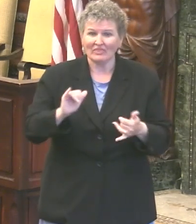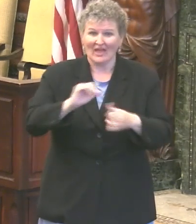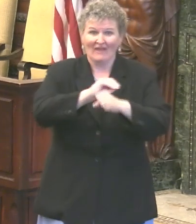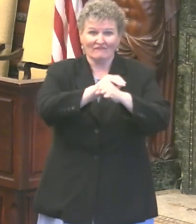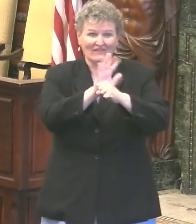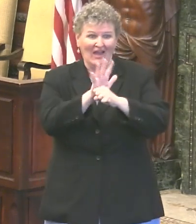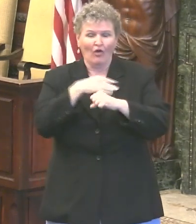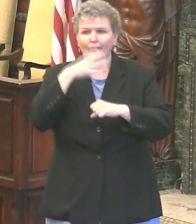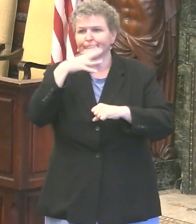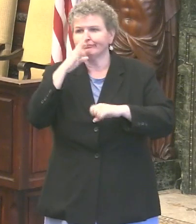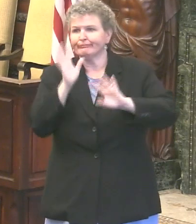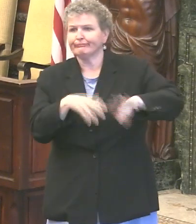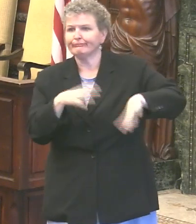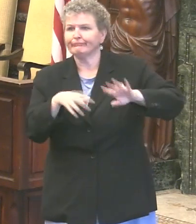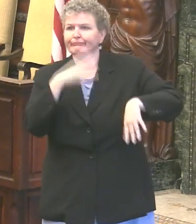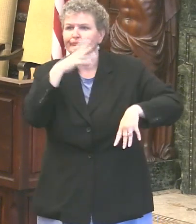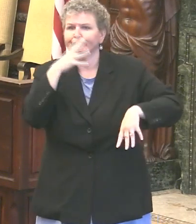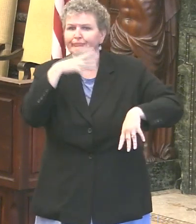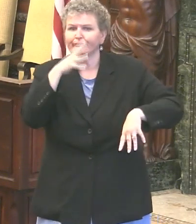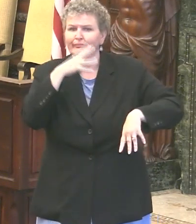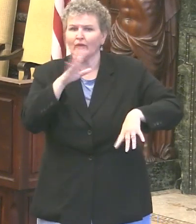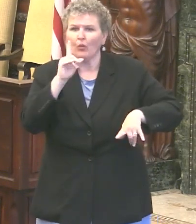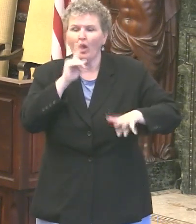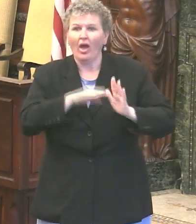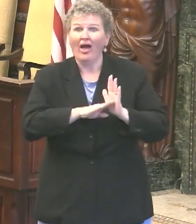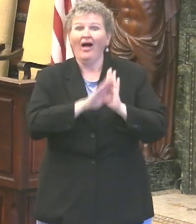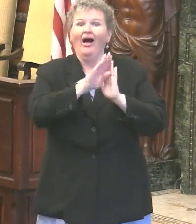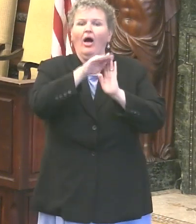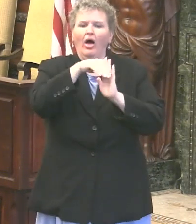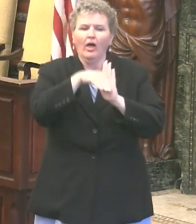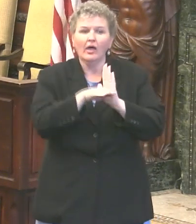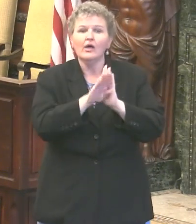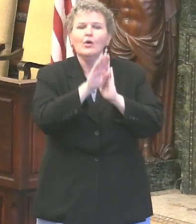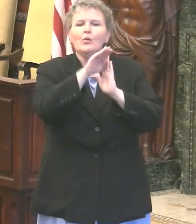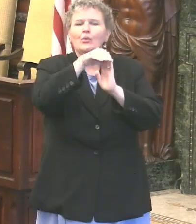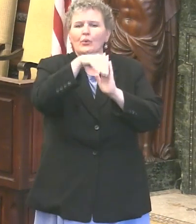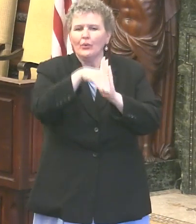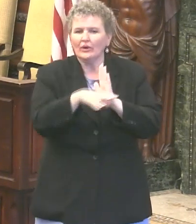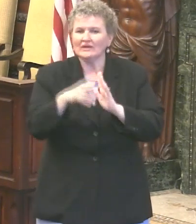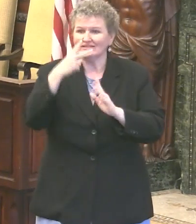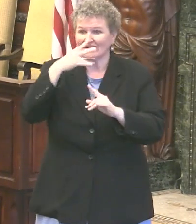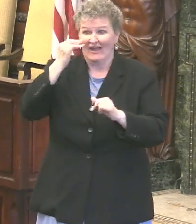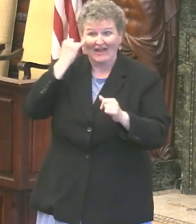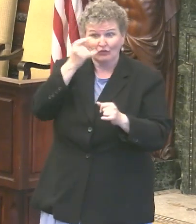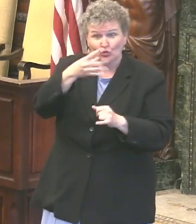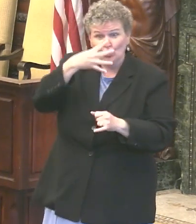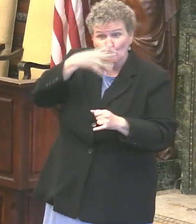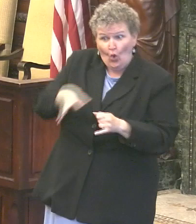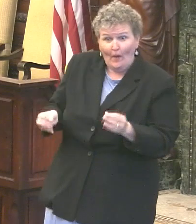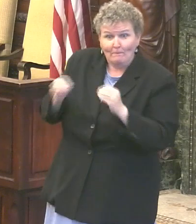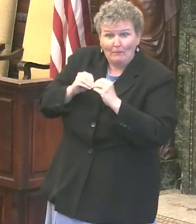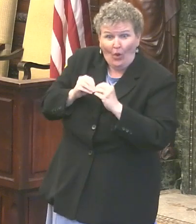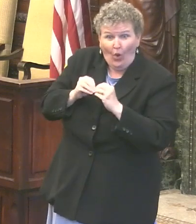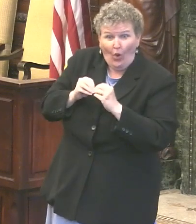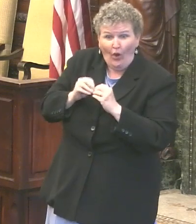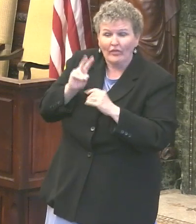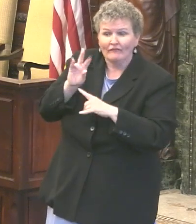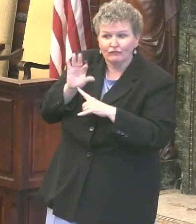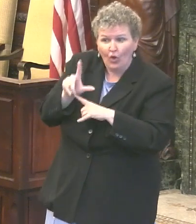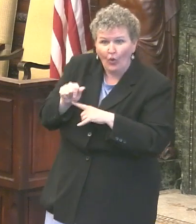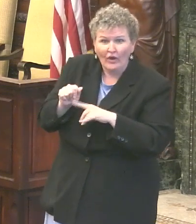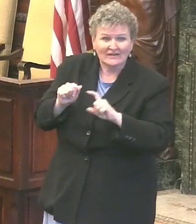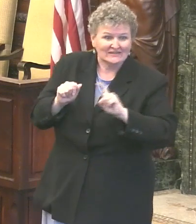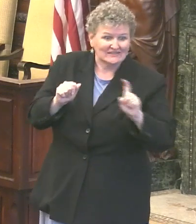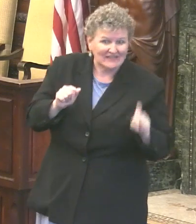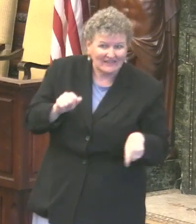start again, we know that the virus surges and the deaths from the virus surge as well. That's what happened in Florida. That's what happened in Georgia. That's what we don't want to